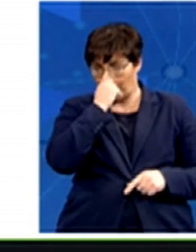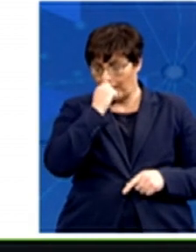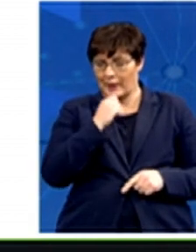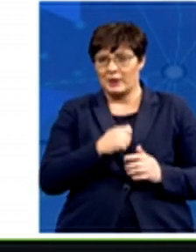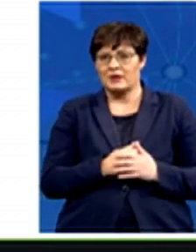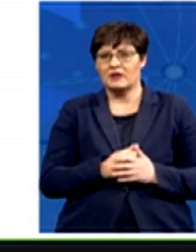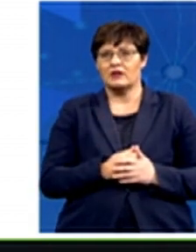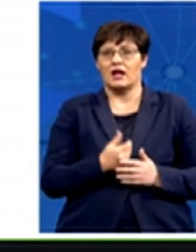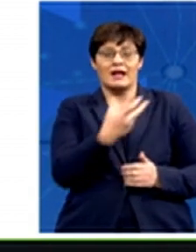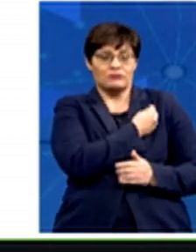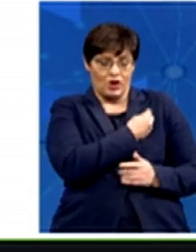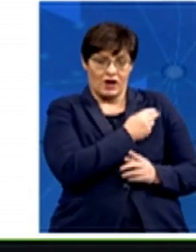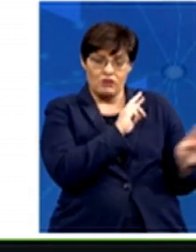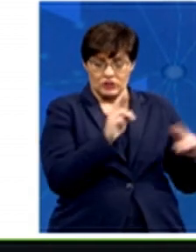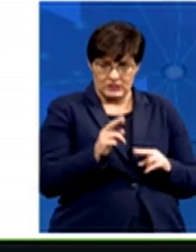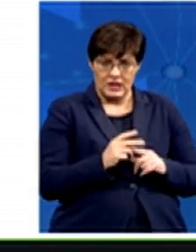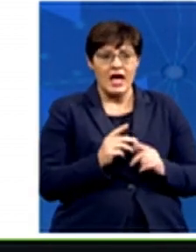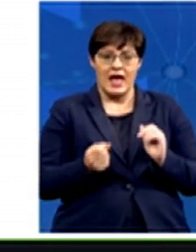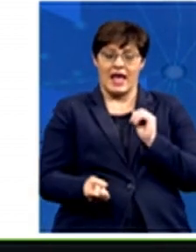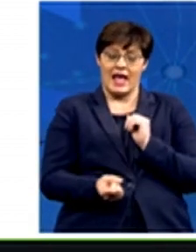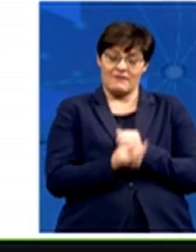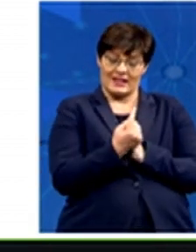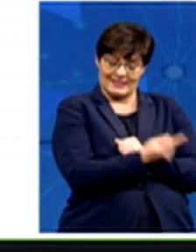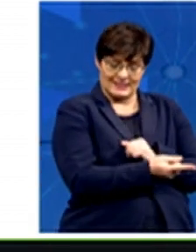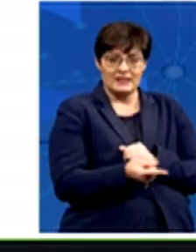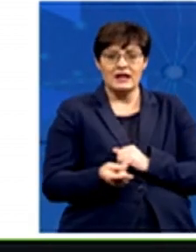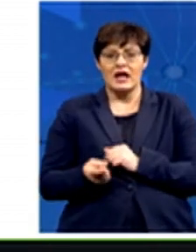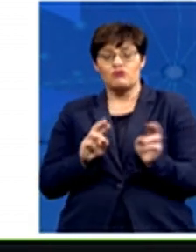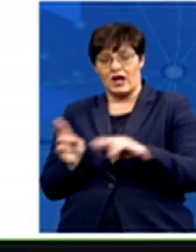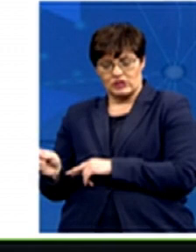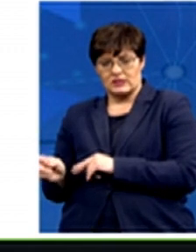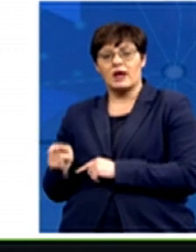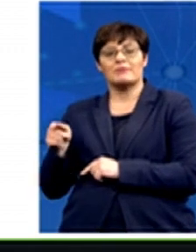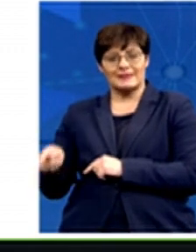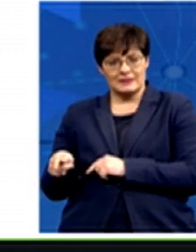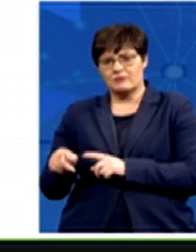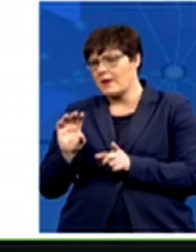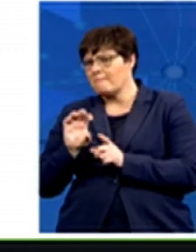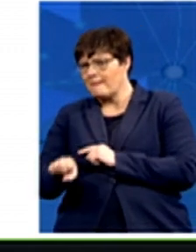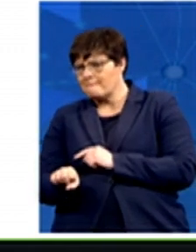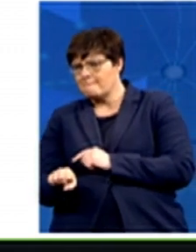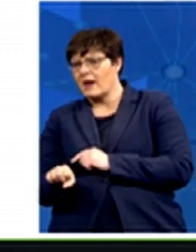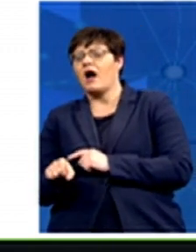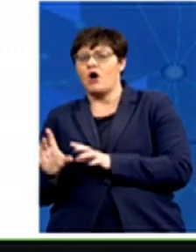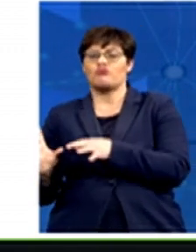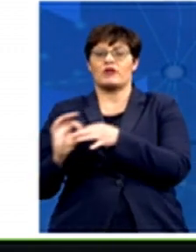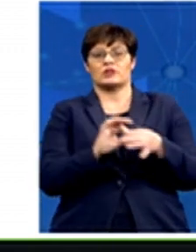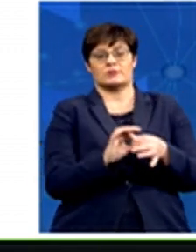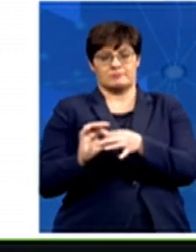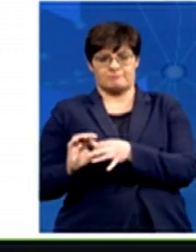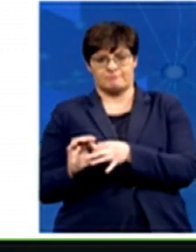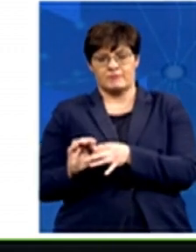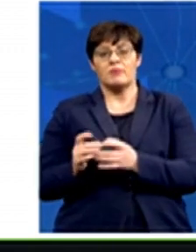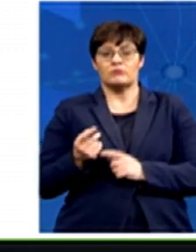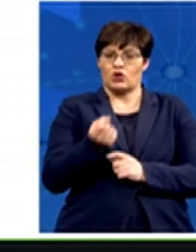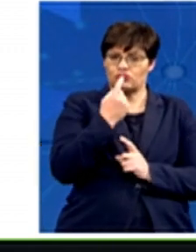an event, it's characterized by the occurrence of a suspected causal relationship between the drug and the reaction. Hence, I